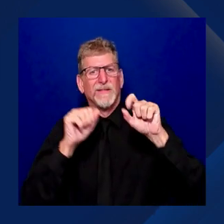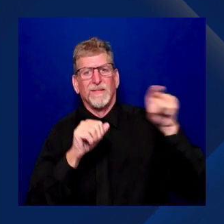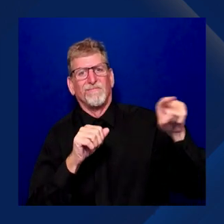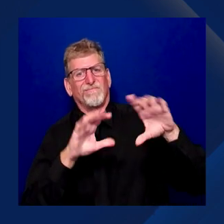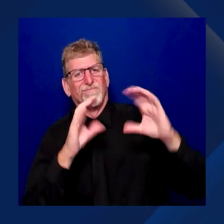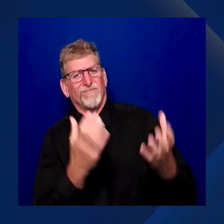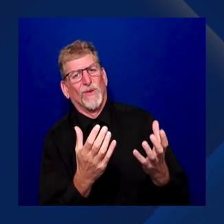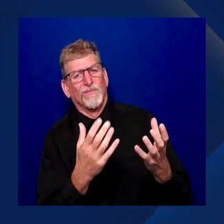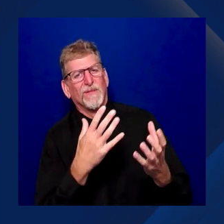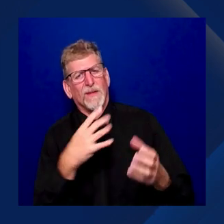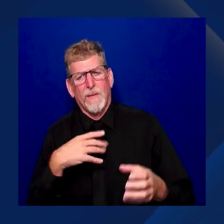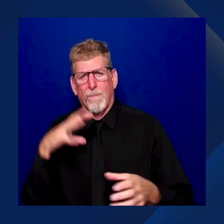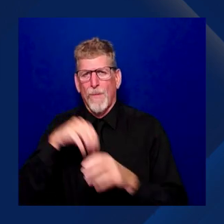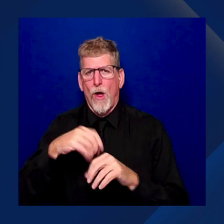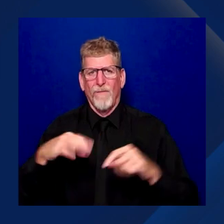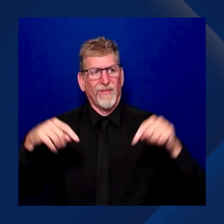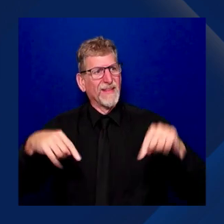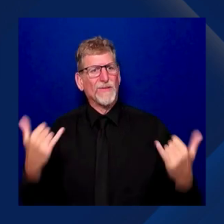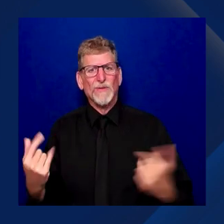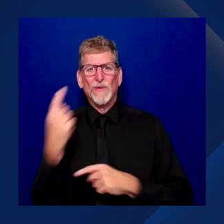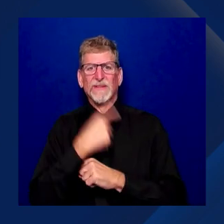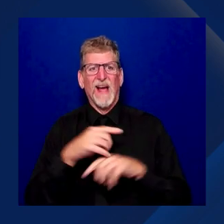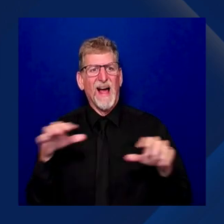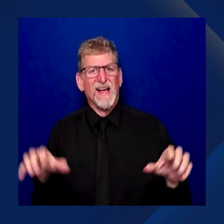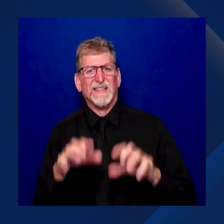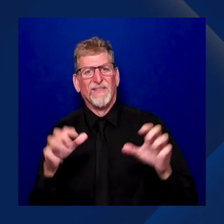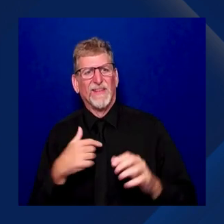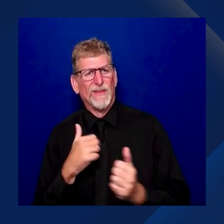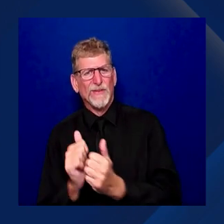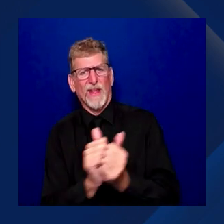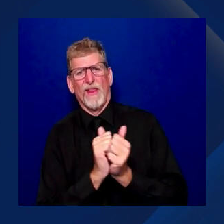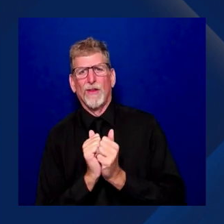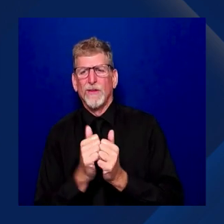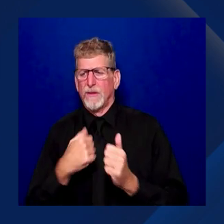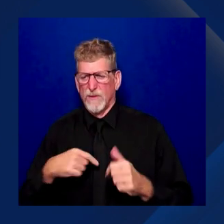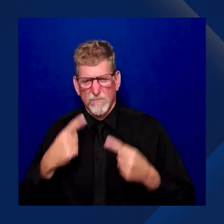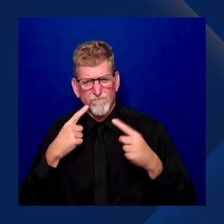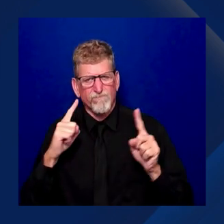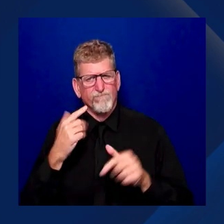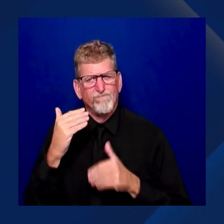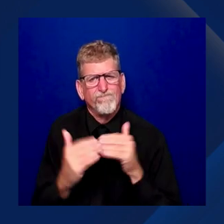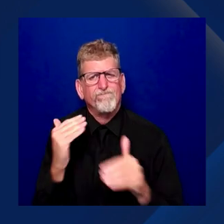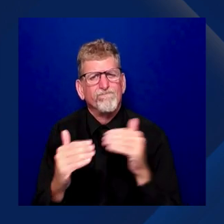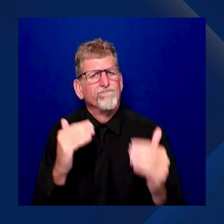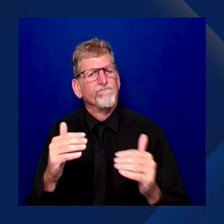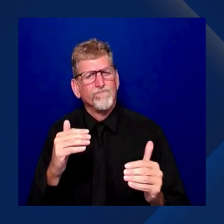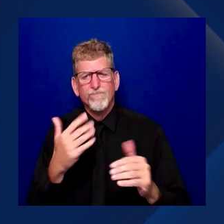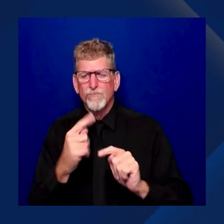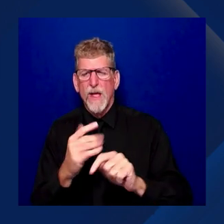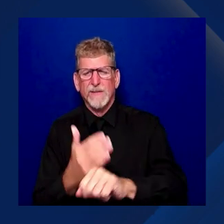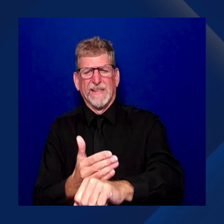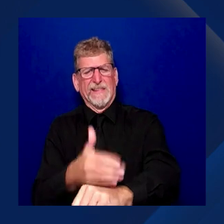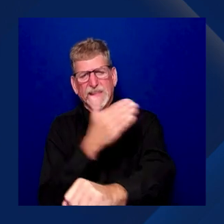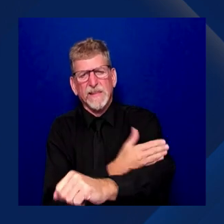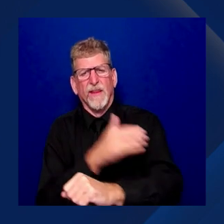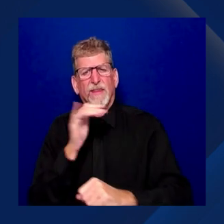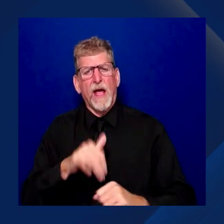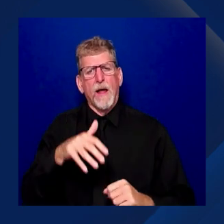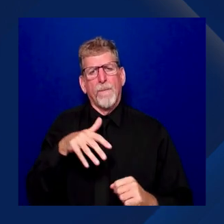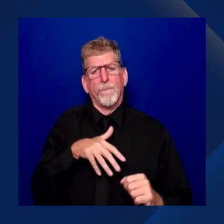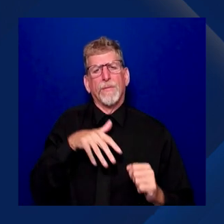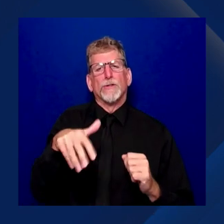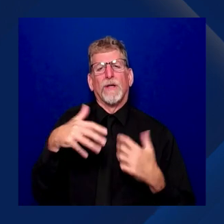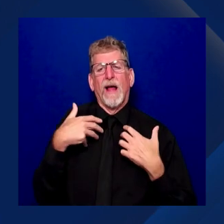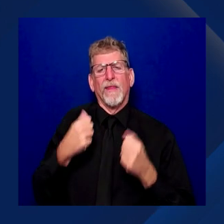can make strides to improve maternal health and advance policies that not only save moms' lives, but also help them